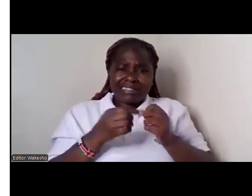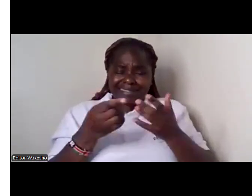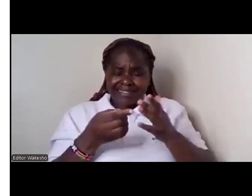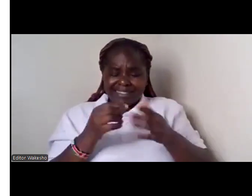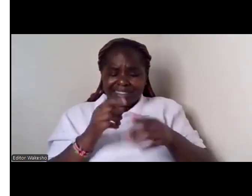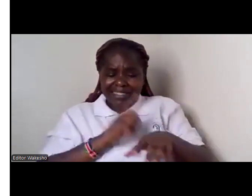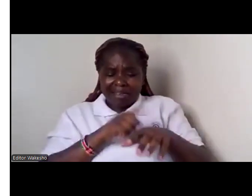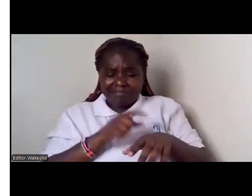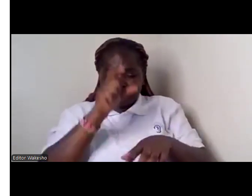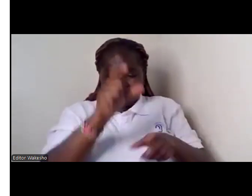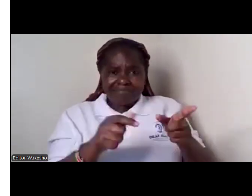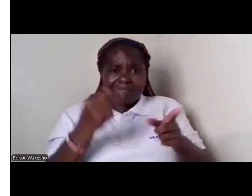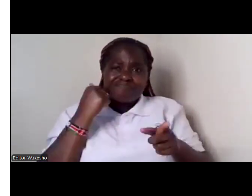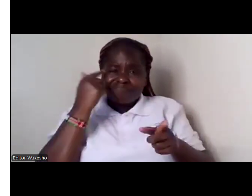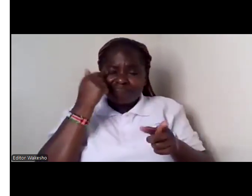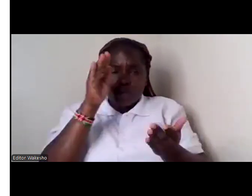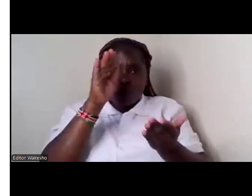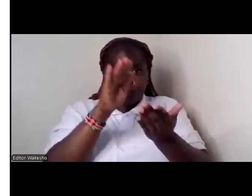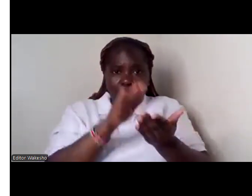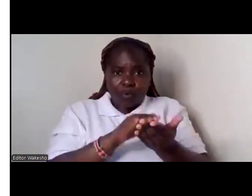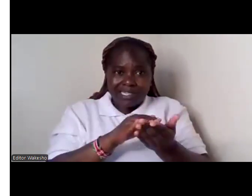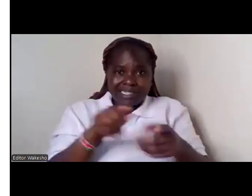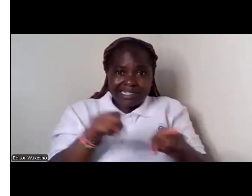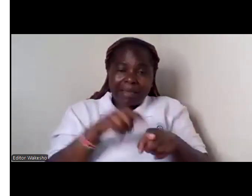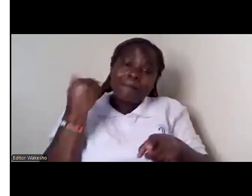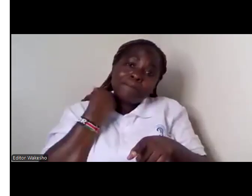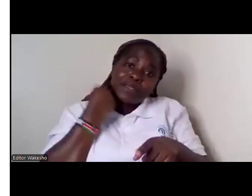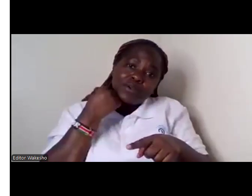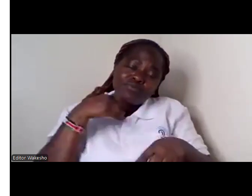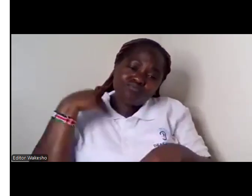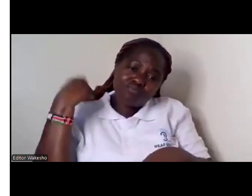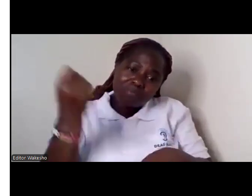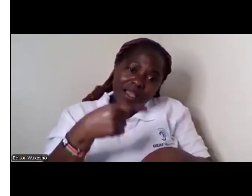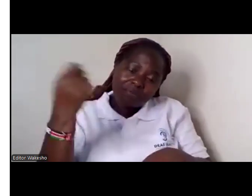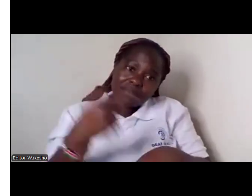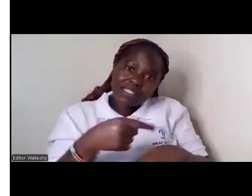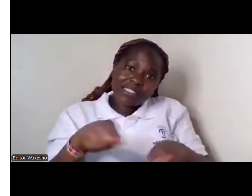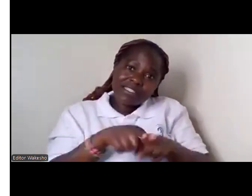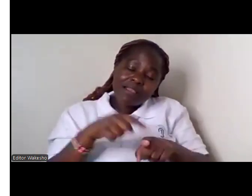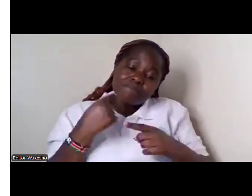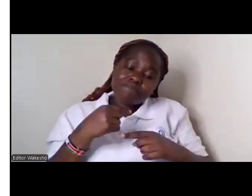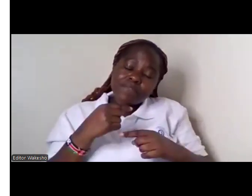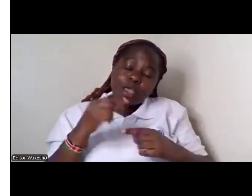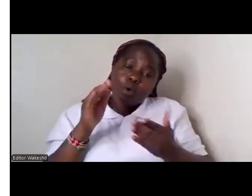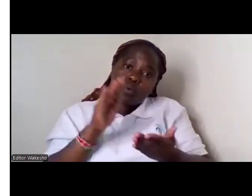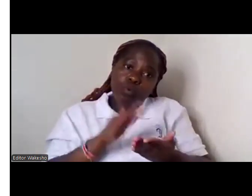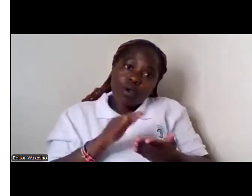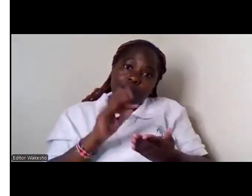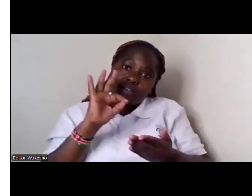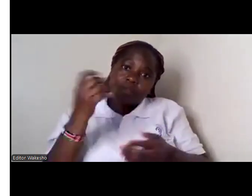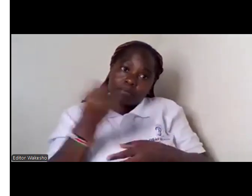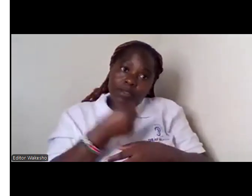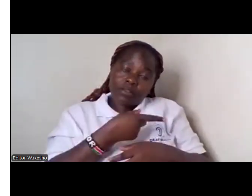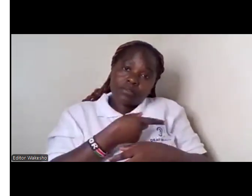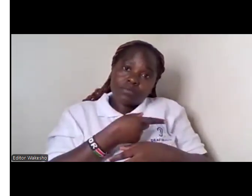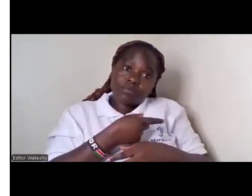now the acne has gone, the periods are regular, the hair growth has reduced after 3 months,